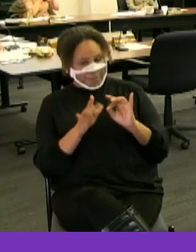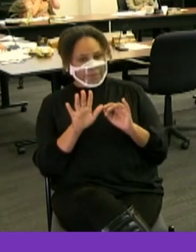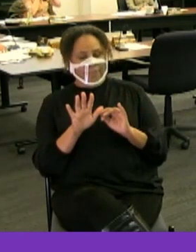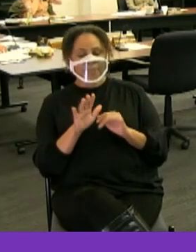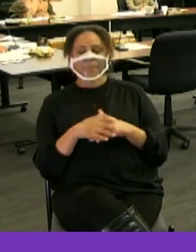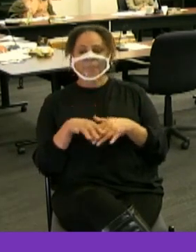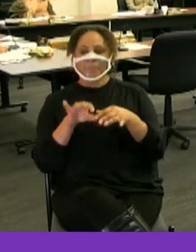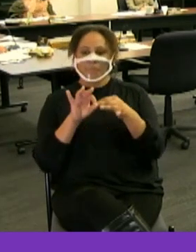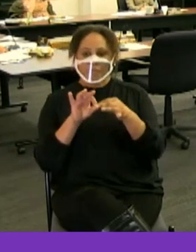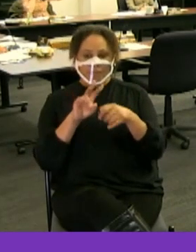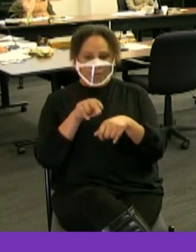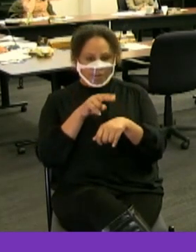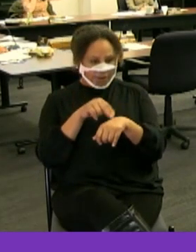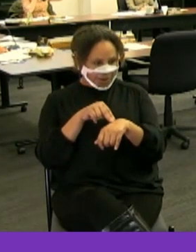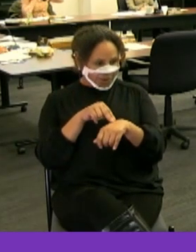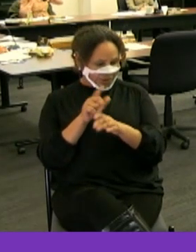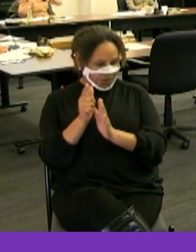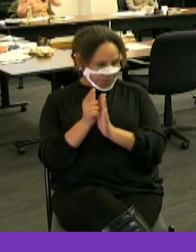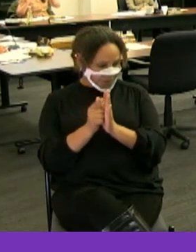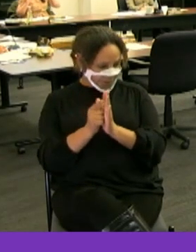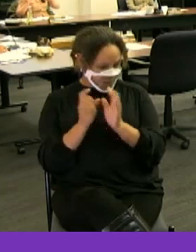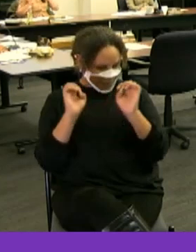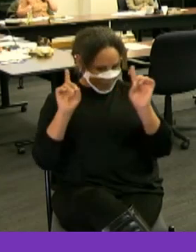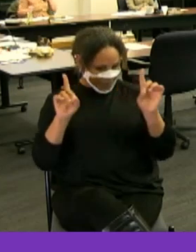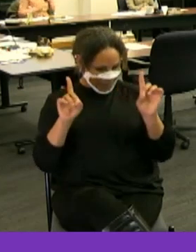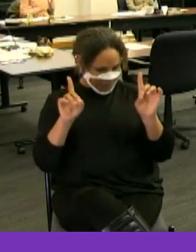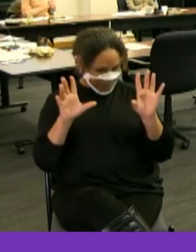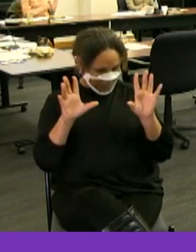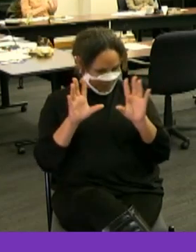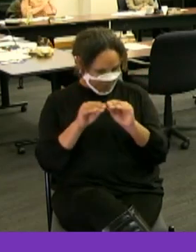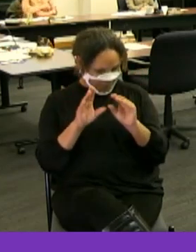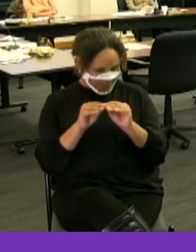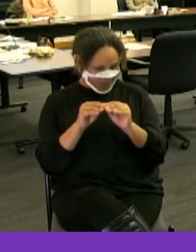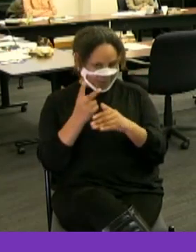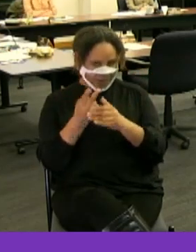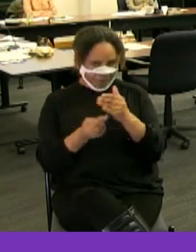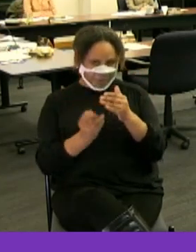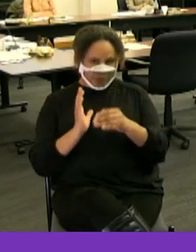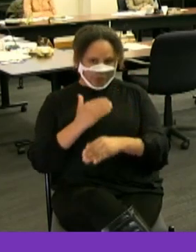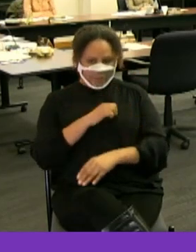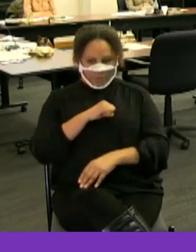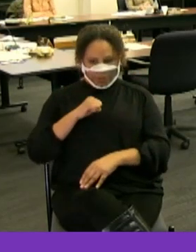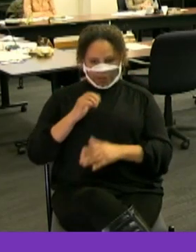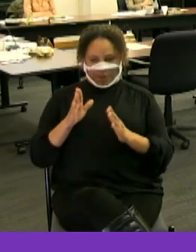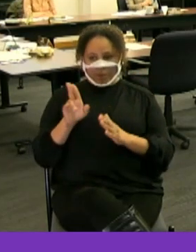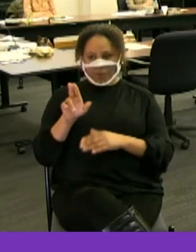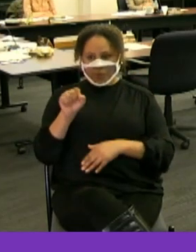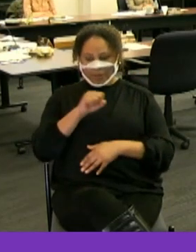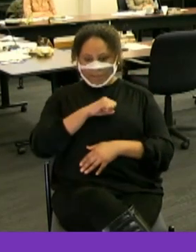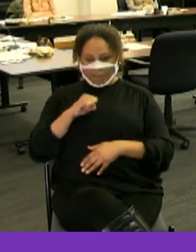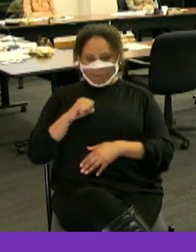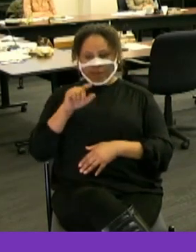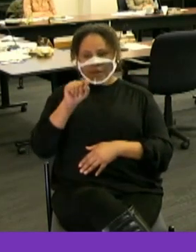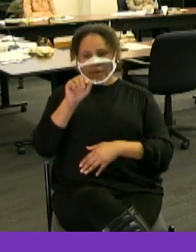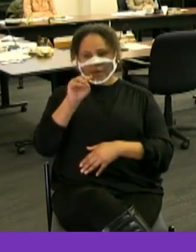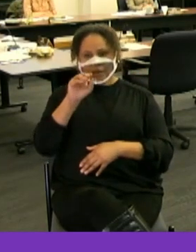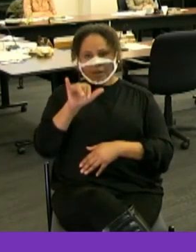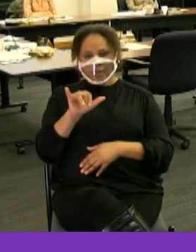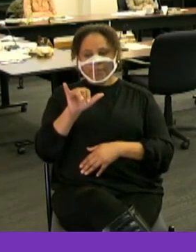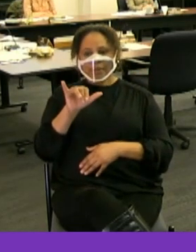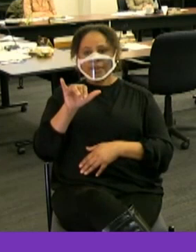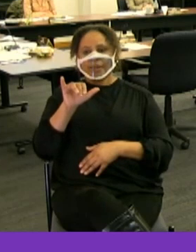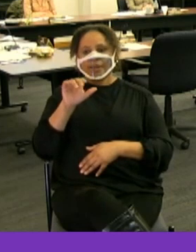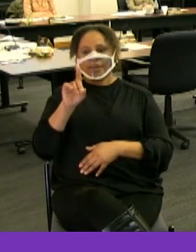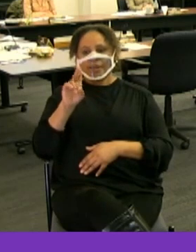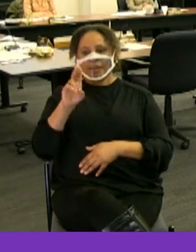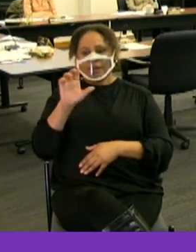In regards to the National Legislative Summit, both our senators, U.S. Senators Tammy Duckworth and Richard